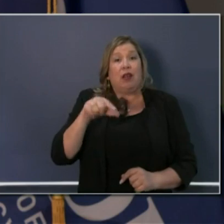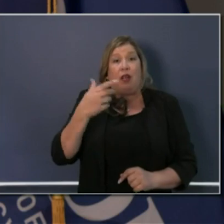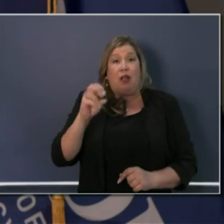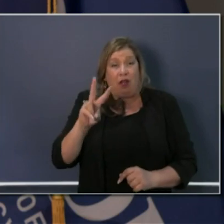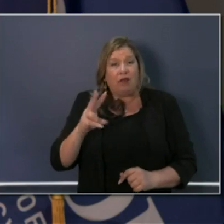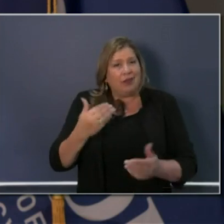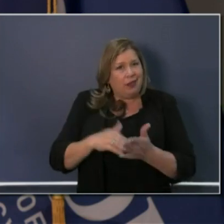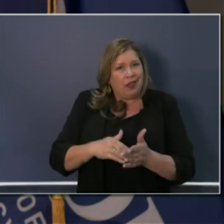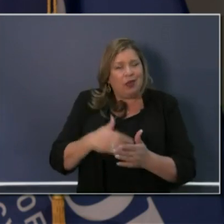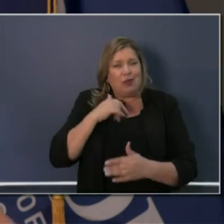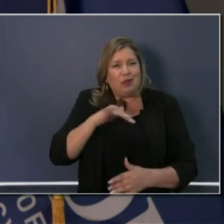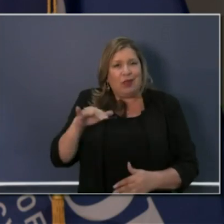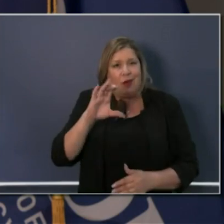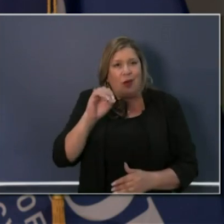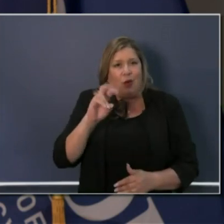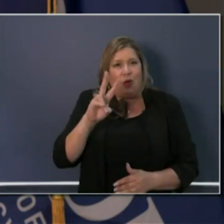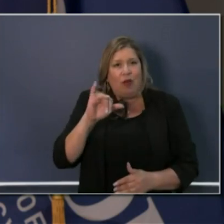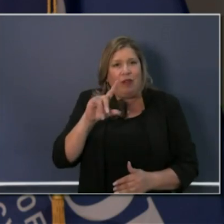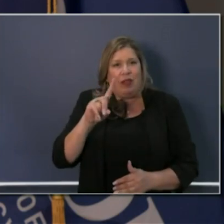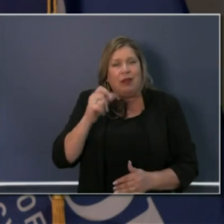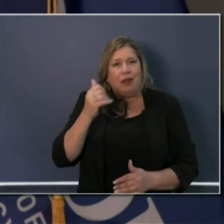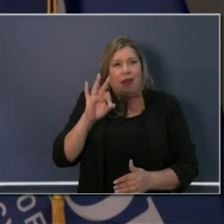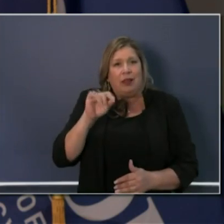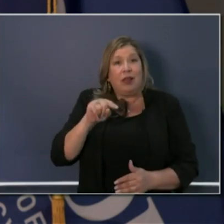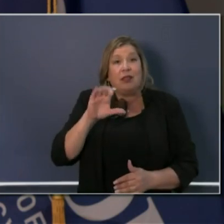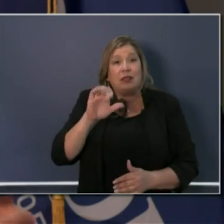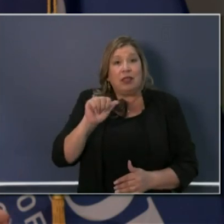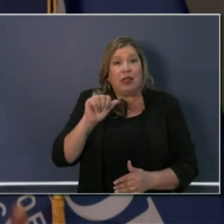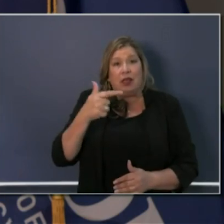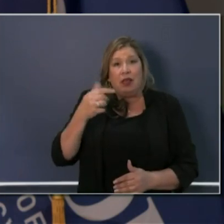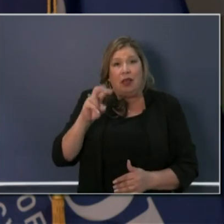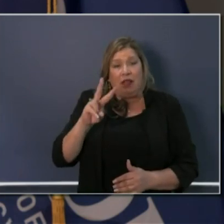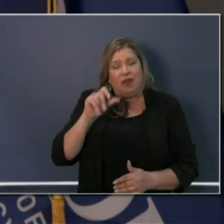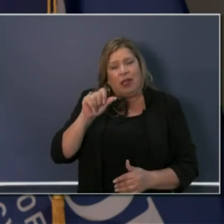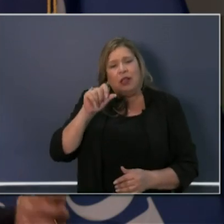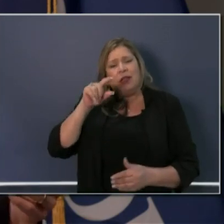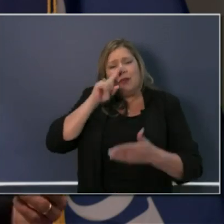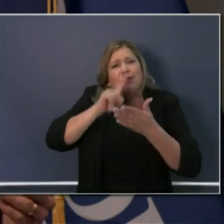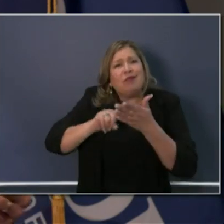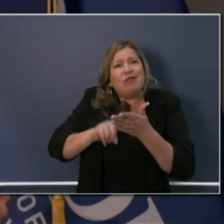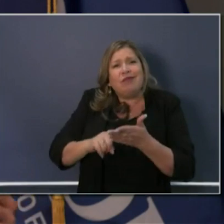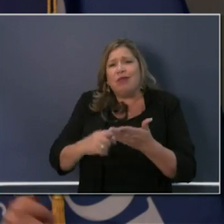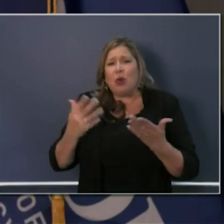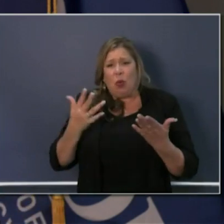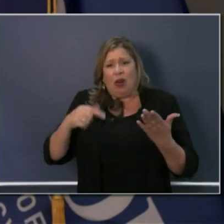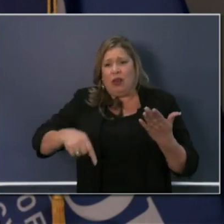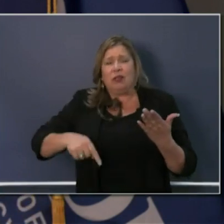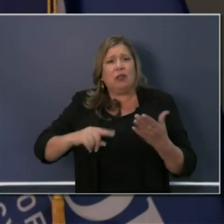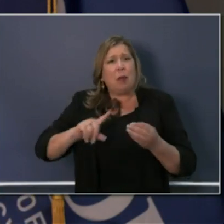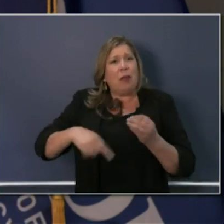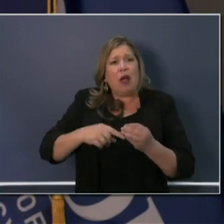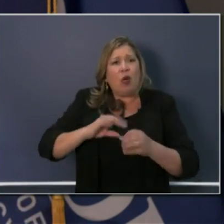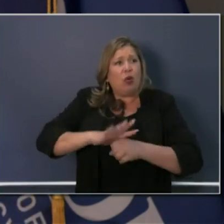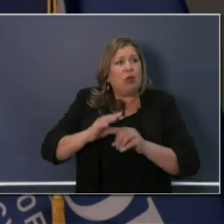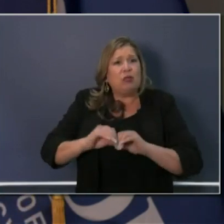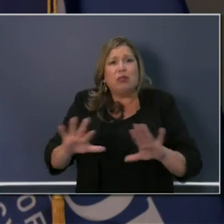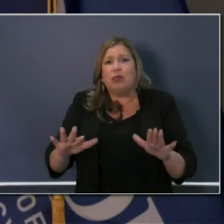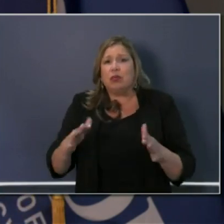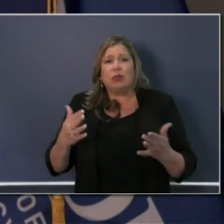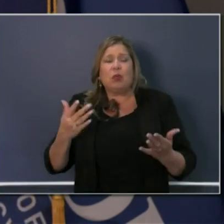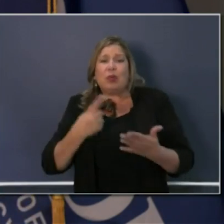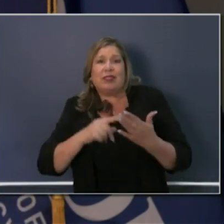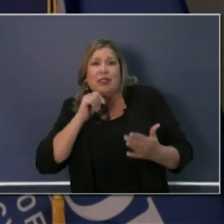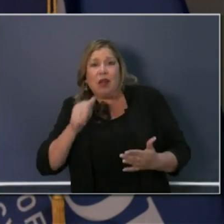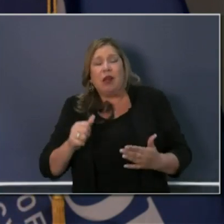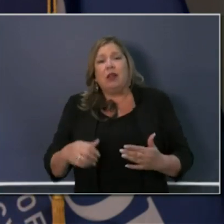covid19.ca.gov to learn what it is and what it isn't. And we're working with mayors on their thoughts about best approach to enforcement.